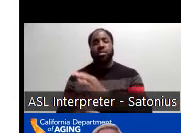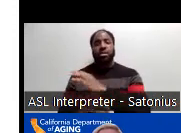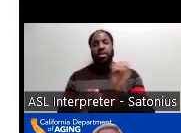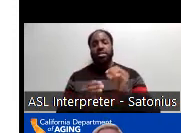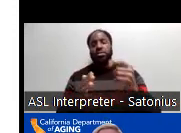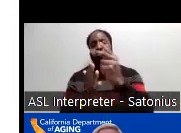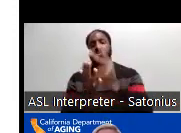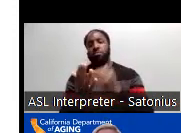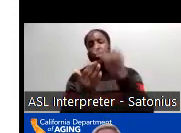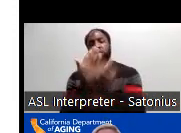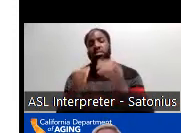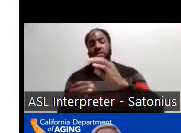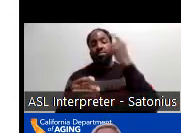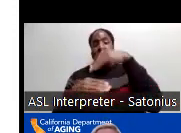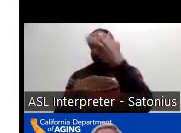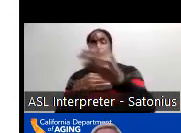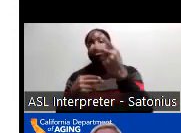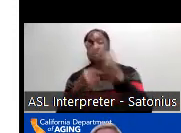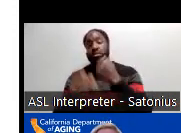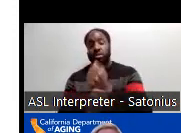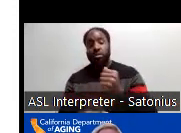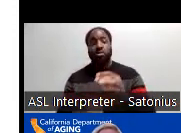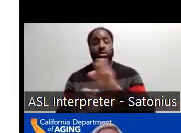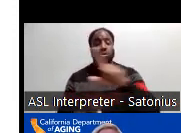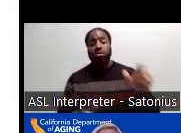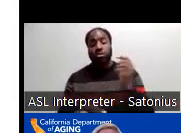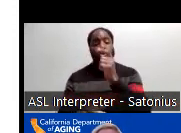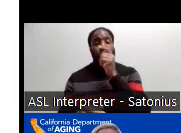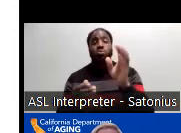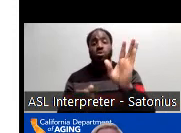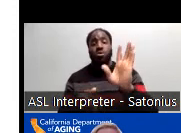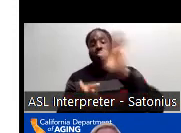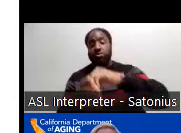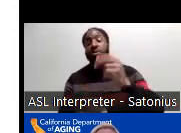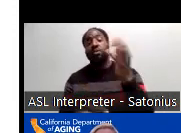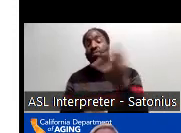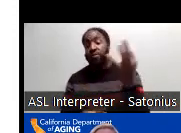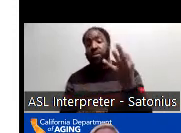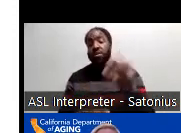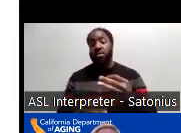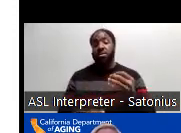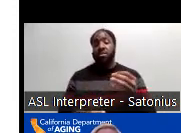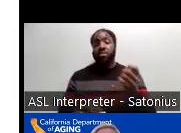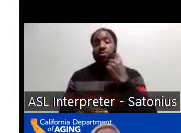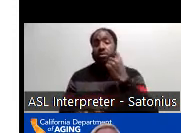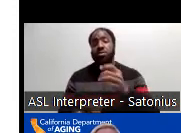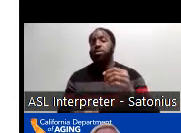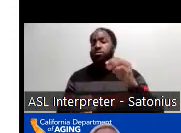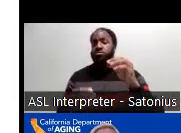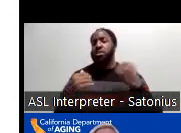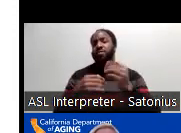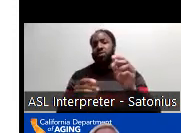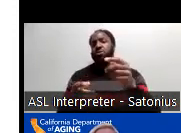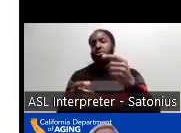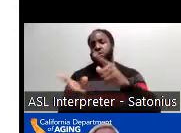coming 2 years. All of you, I hope, participated on Friday where we got a quick overview, but today we're going to go into a